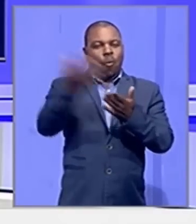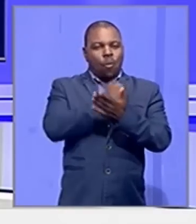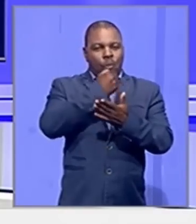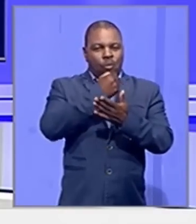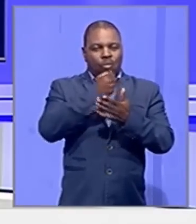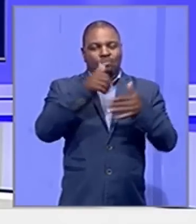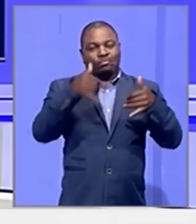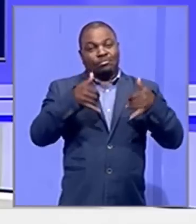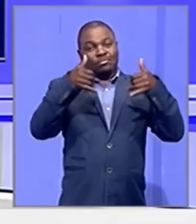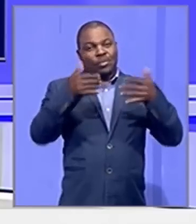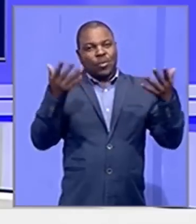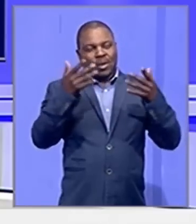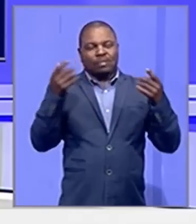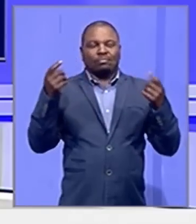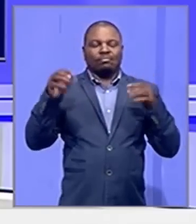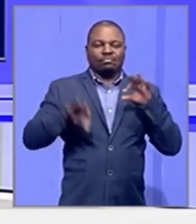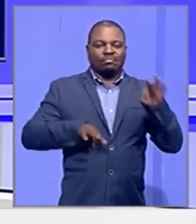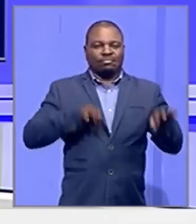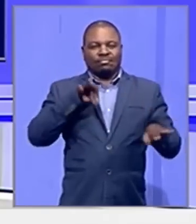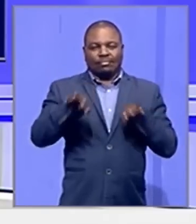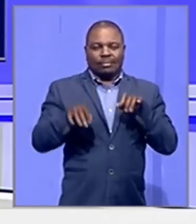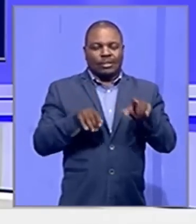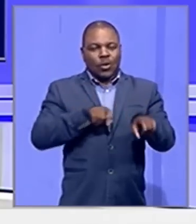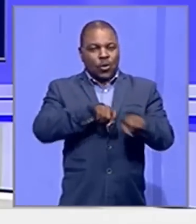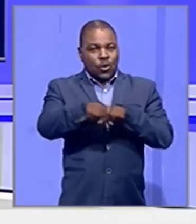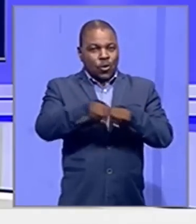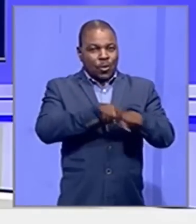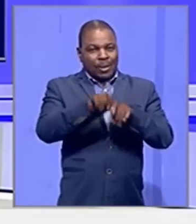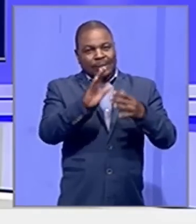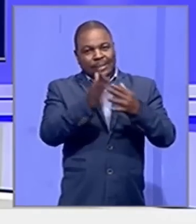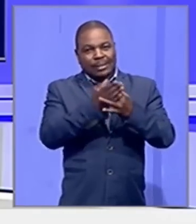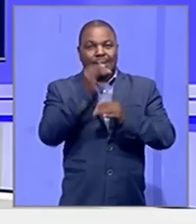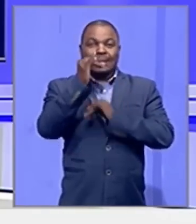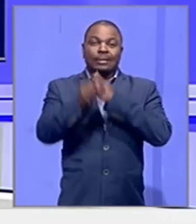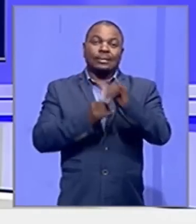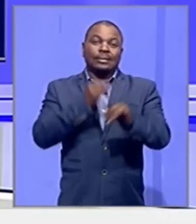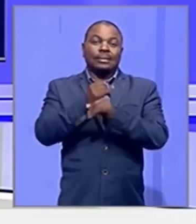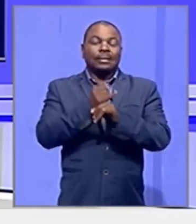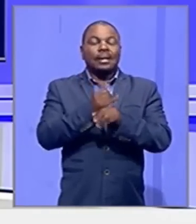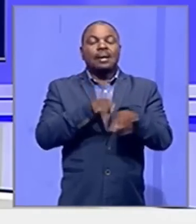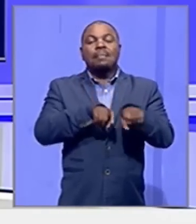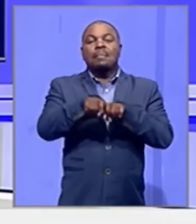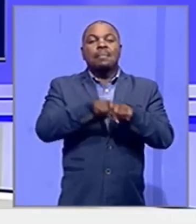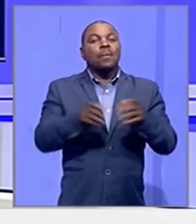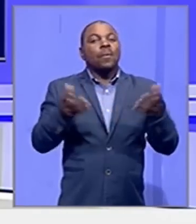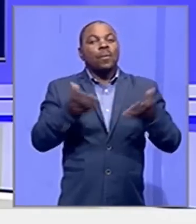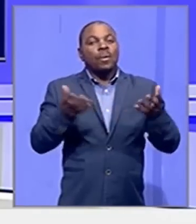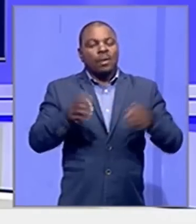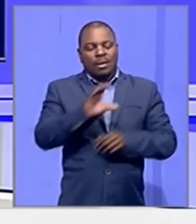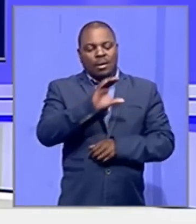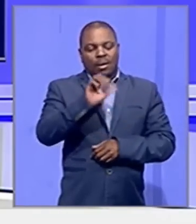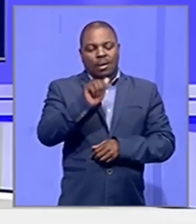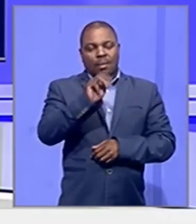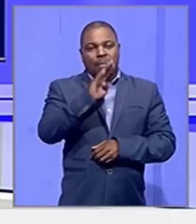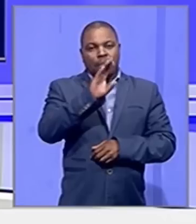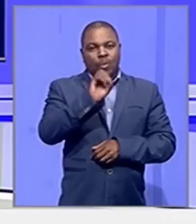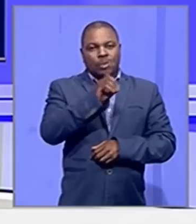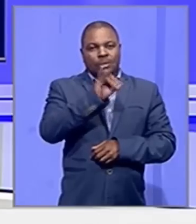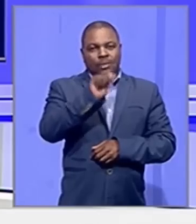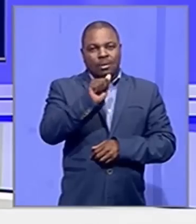moletlong o mogolo wa phadišano ya masebotsana wa Teen International yeo e bego e swerwe ka Cambodia ka